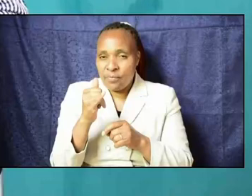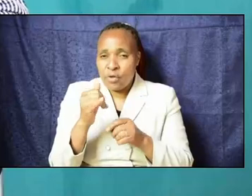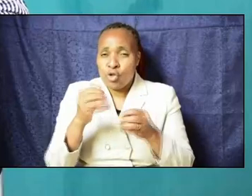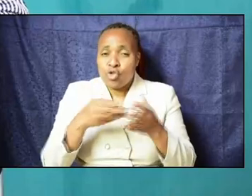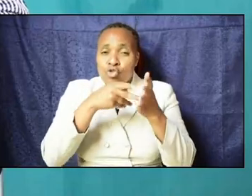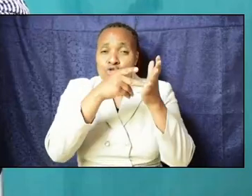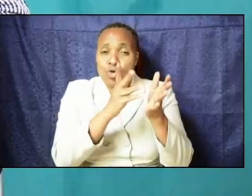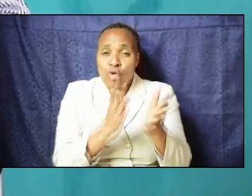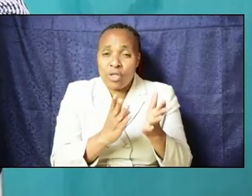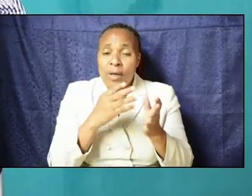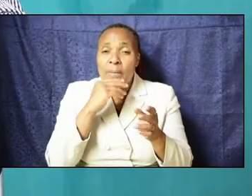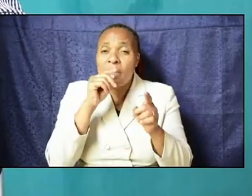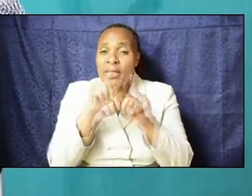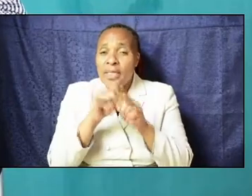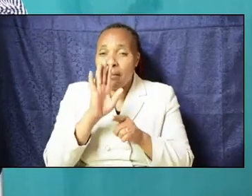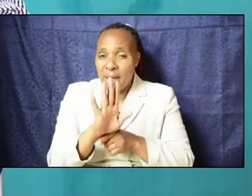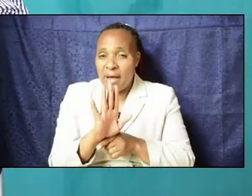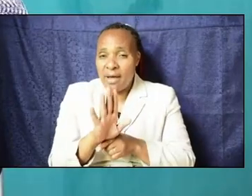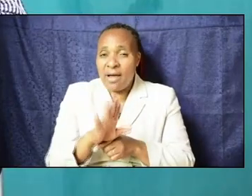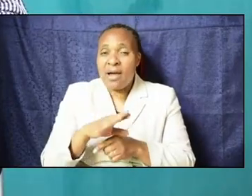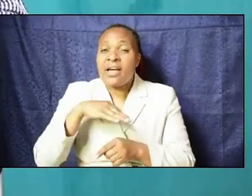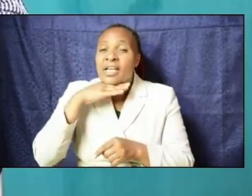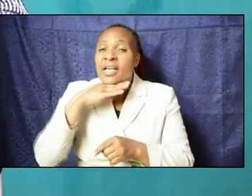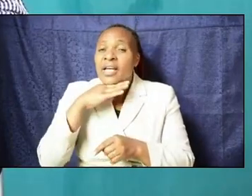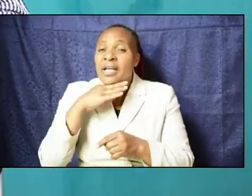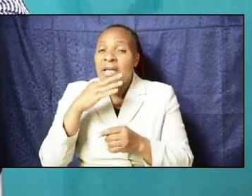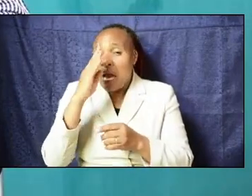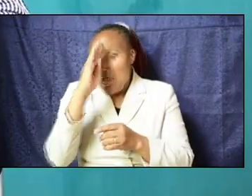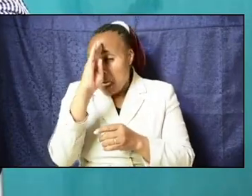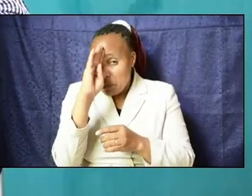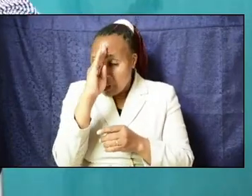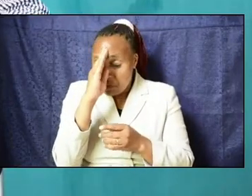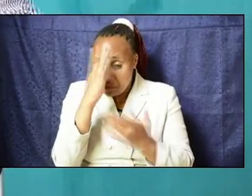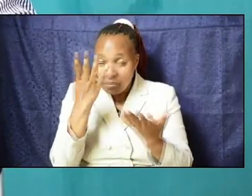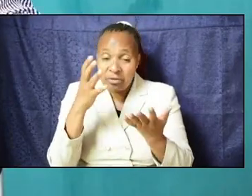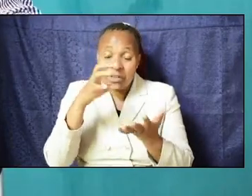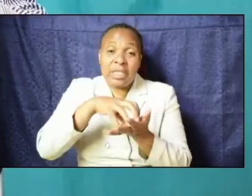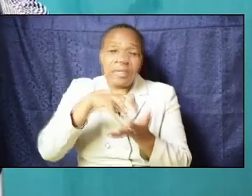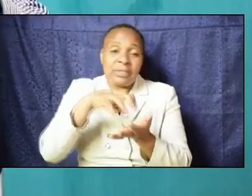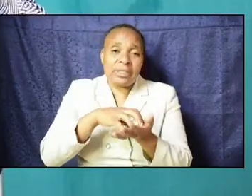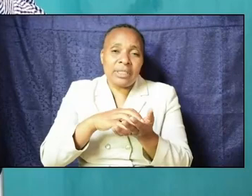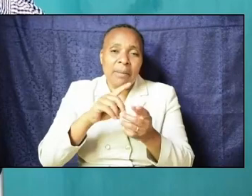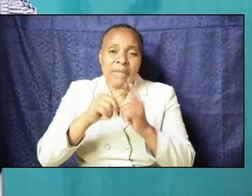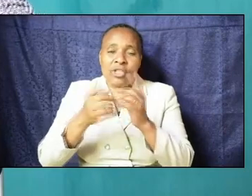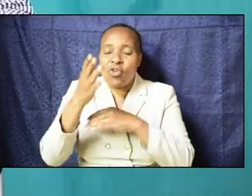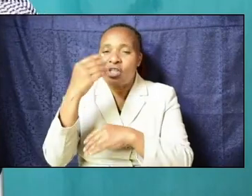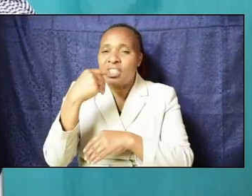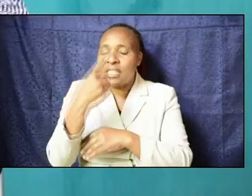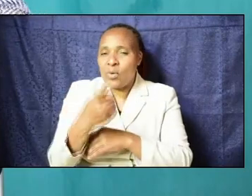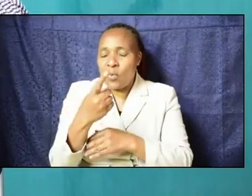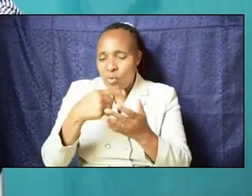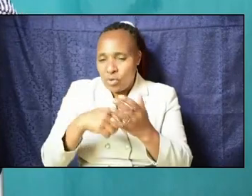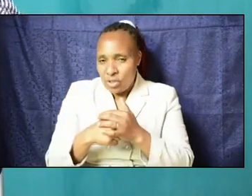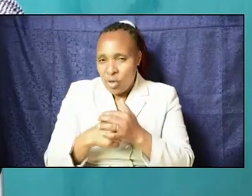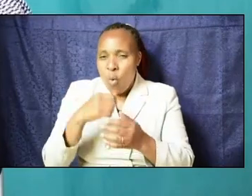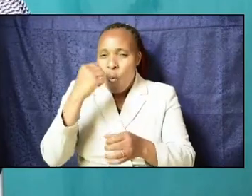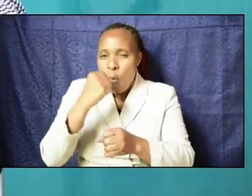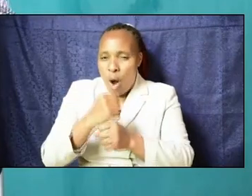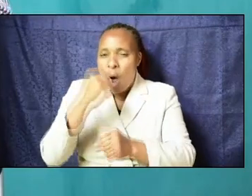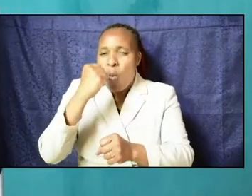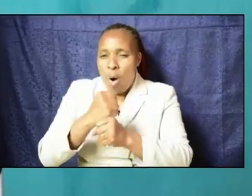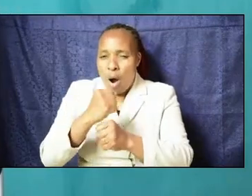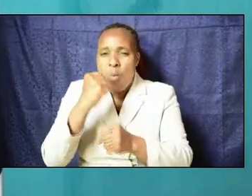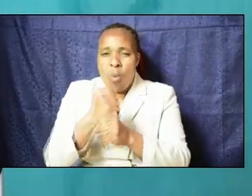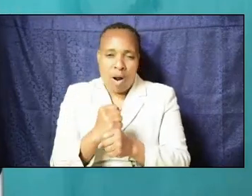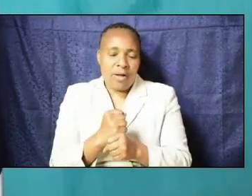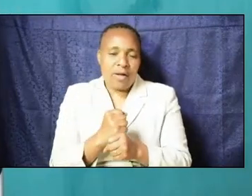by our brothers. We might die under unfortunate circumstances. So God actually just says, work, work, work,